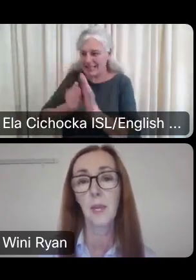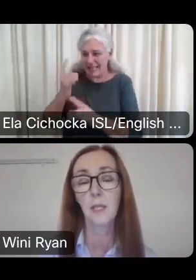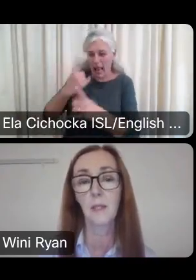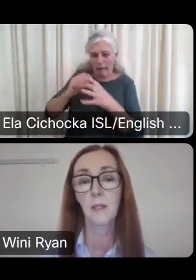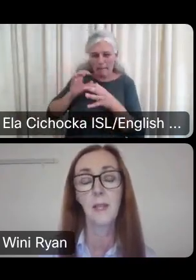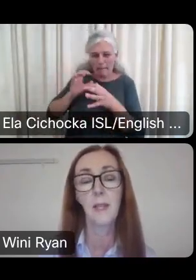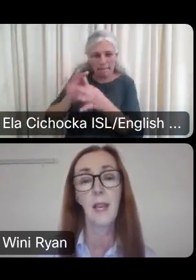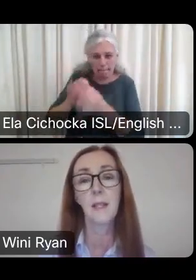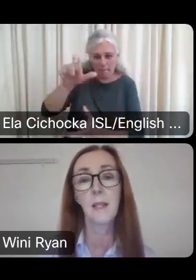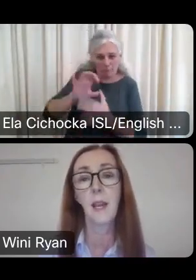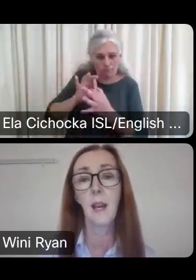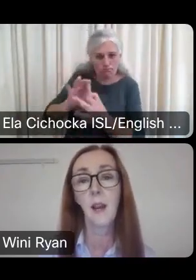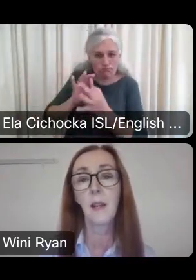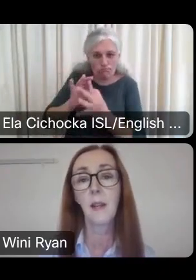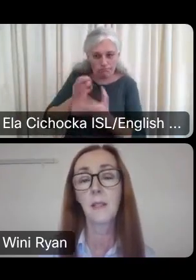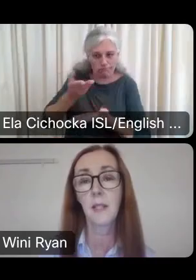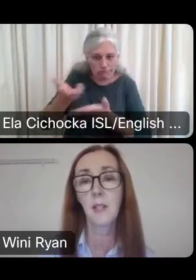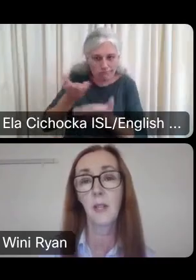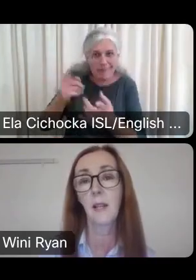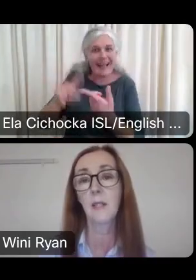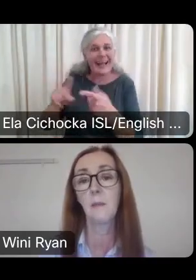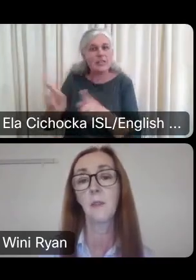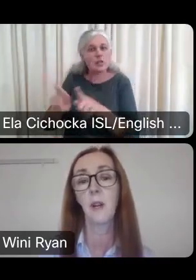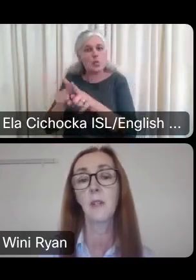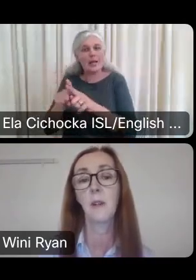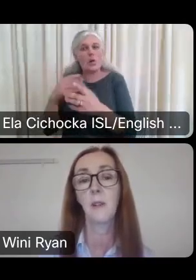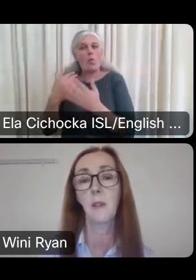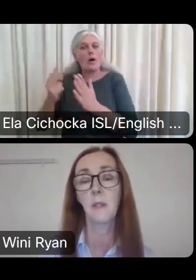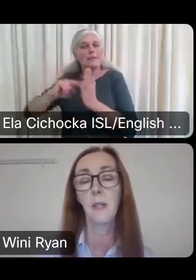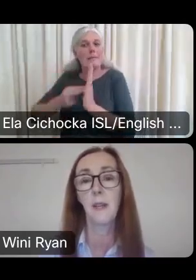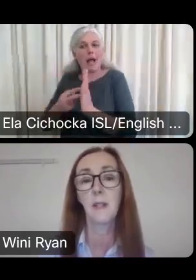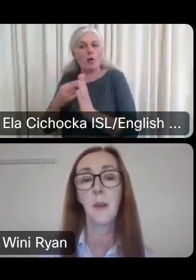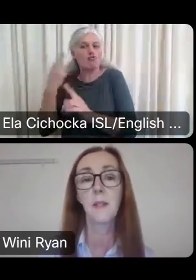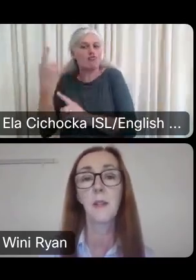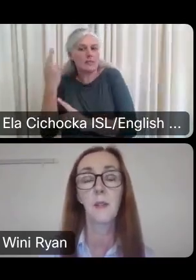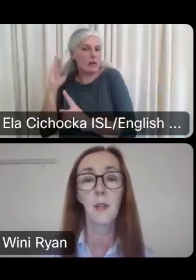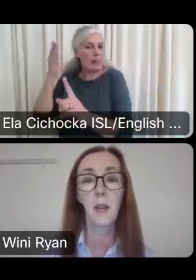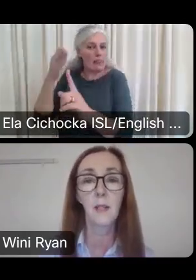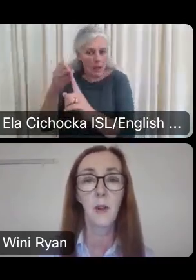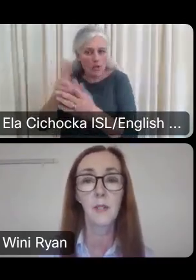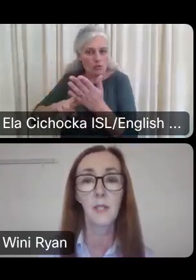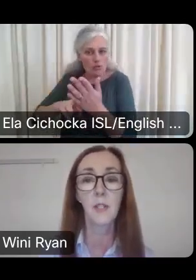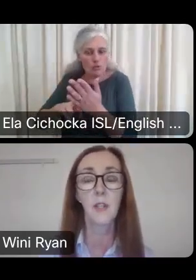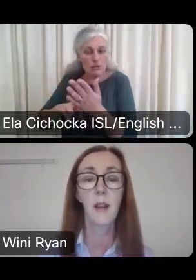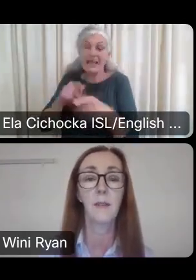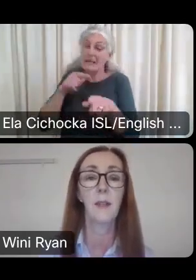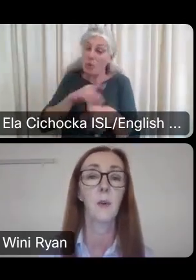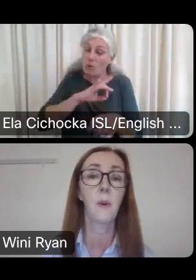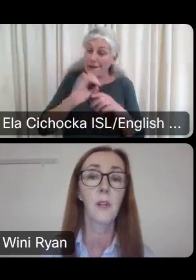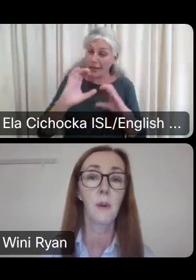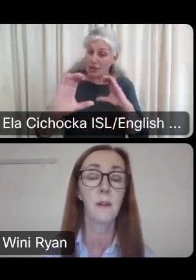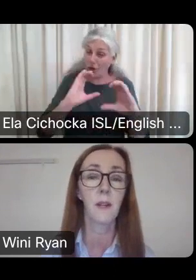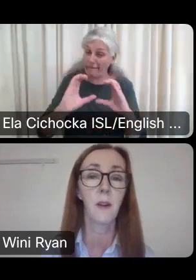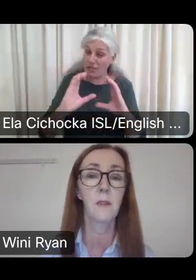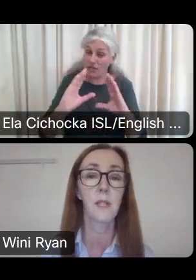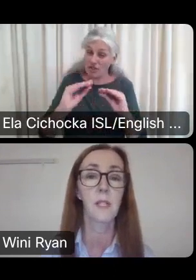with patients, and a heightened intentionality with regard to their use. Depending on the kind of conversation you're having or where